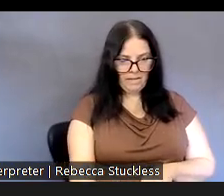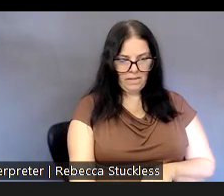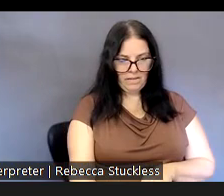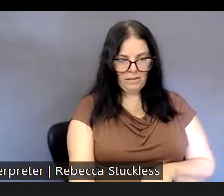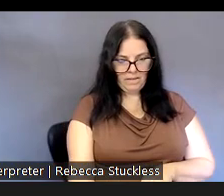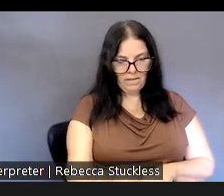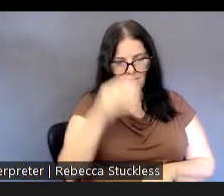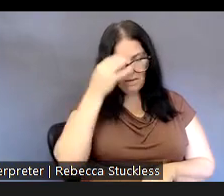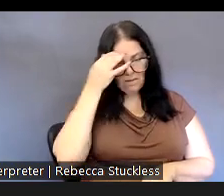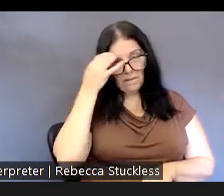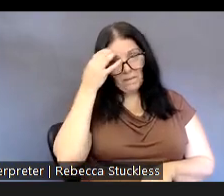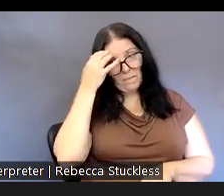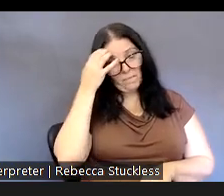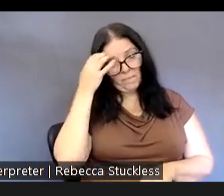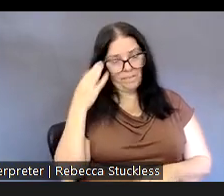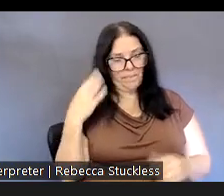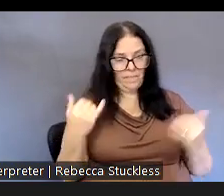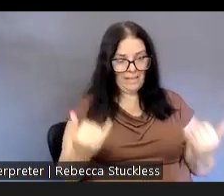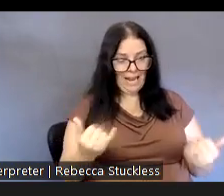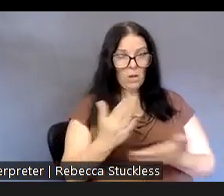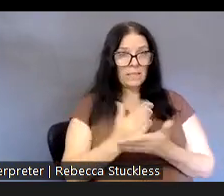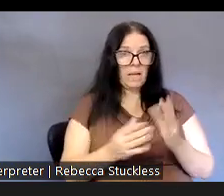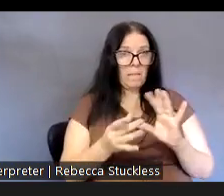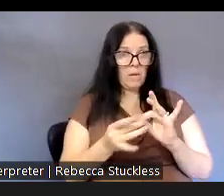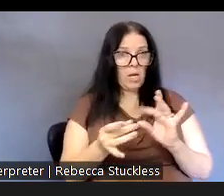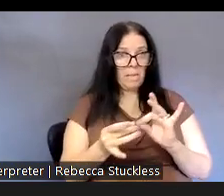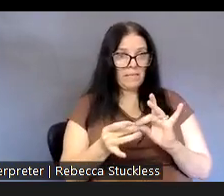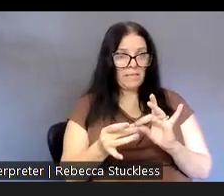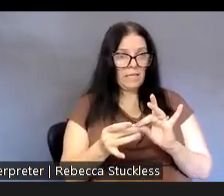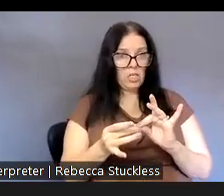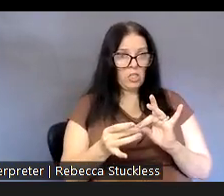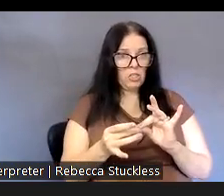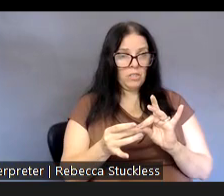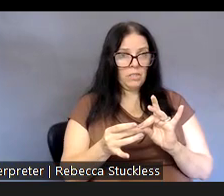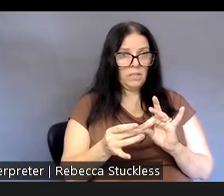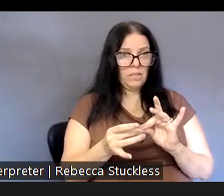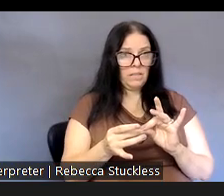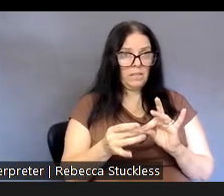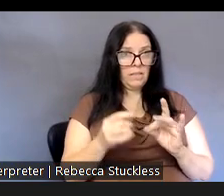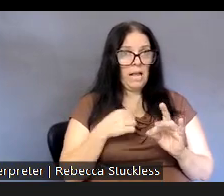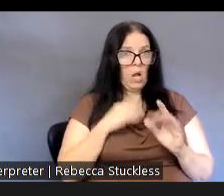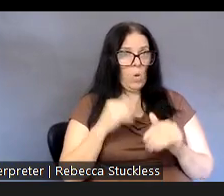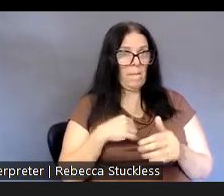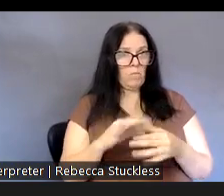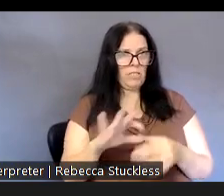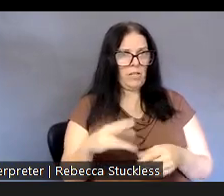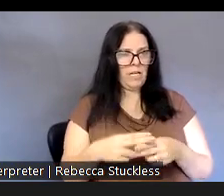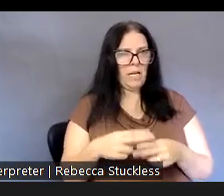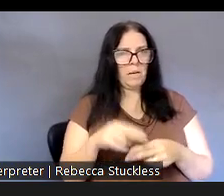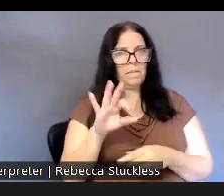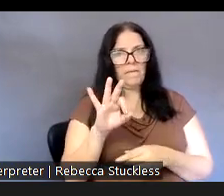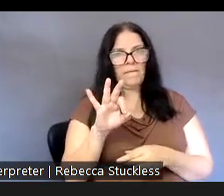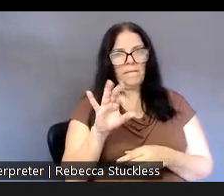Now, some commentators, I hope I'm pronouncing their names correctly, Floridis and